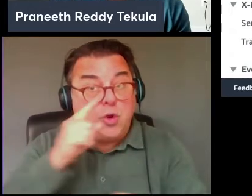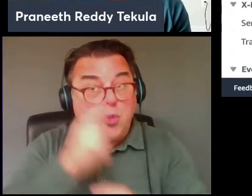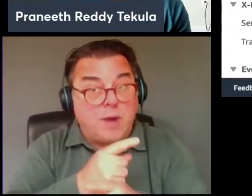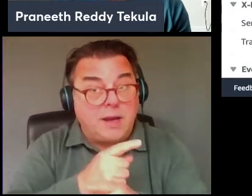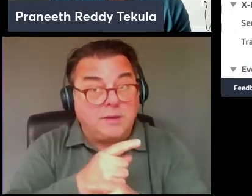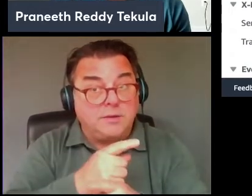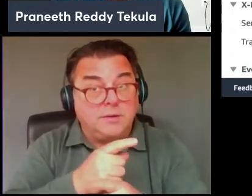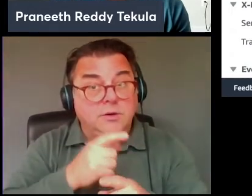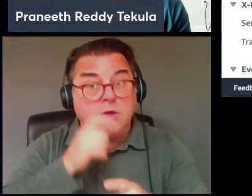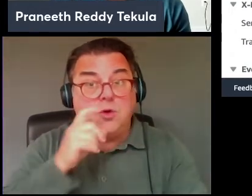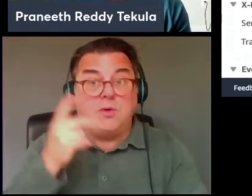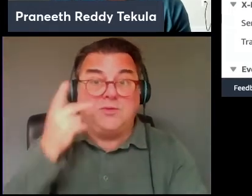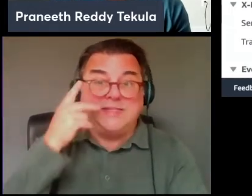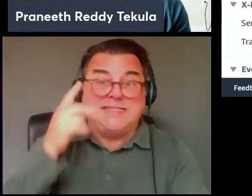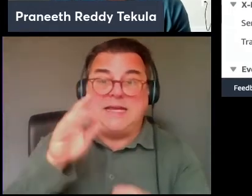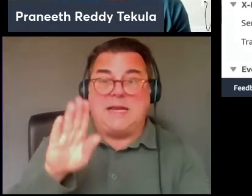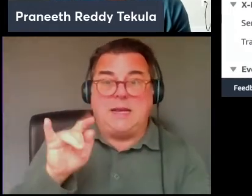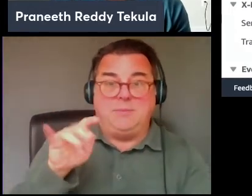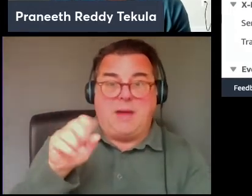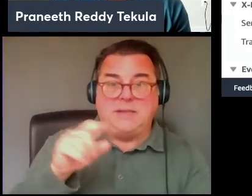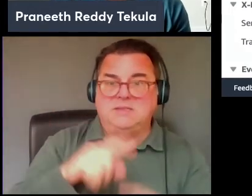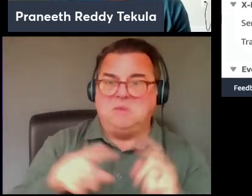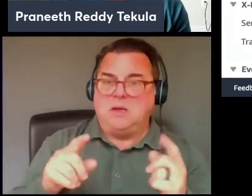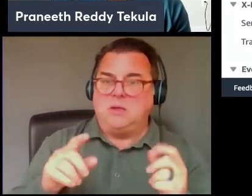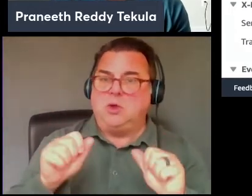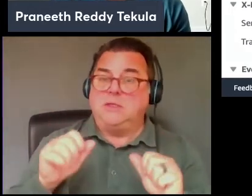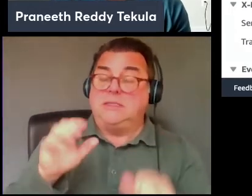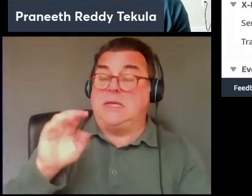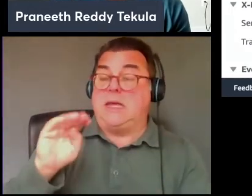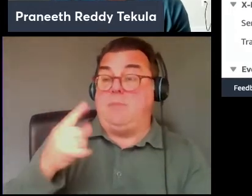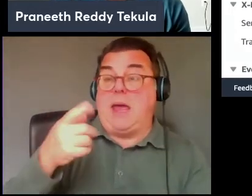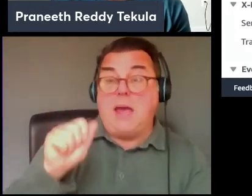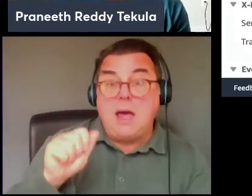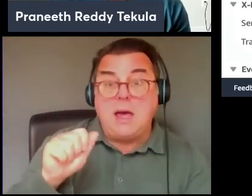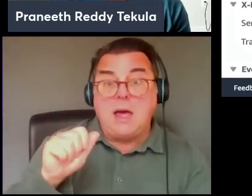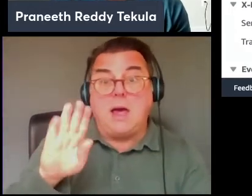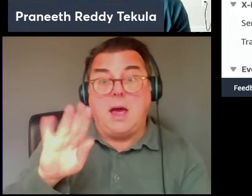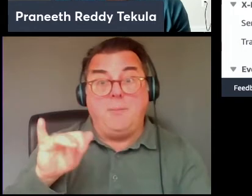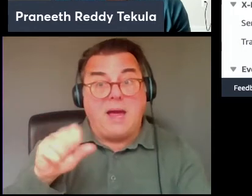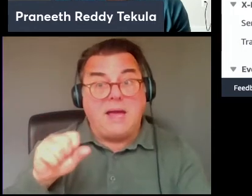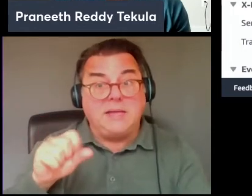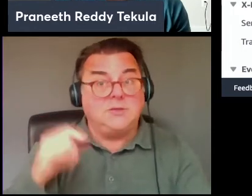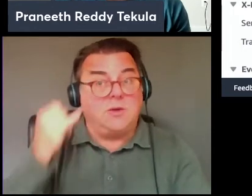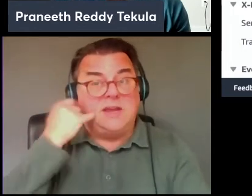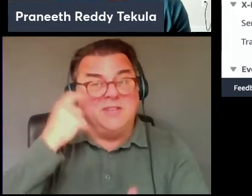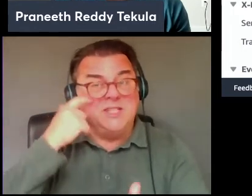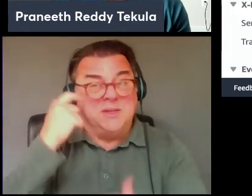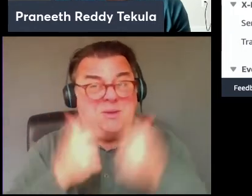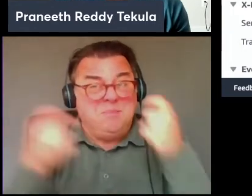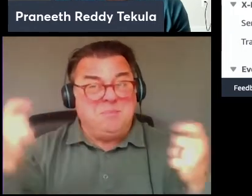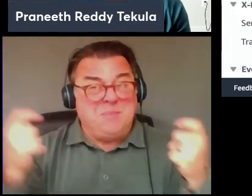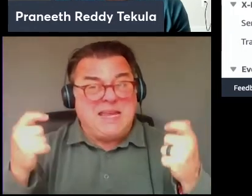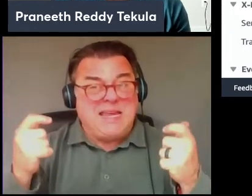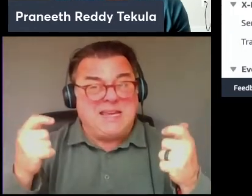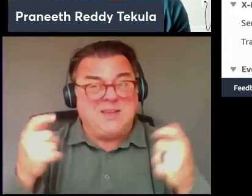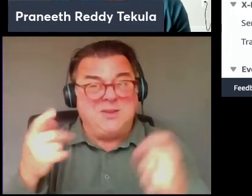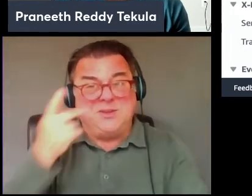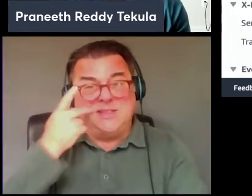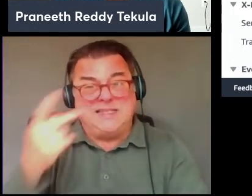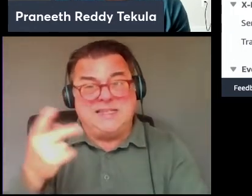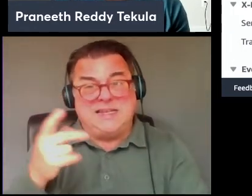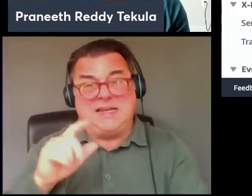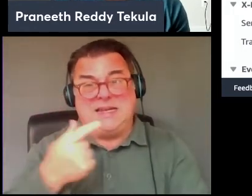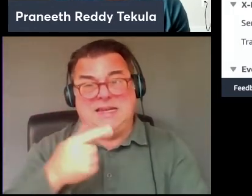see bytes, but you want to see megabytes, or if it's really large amounts, then maybe even gigabytes,